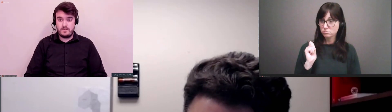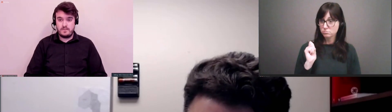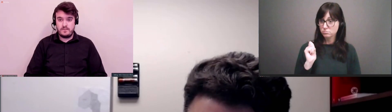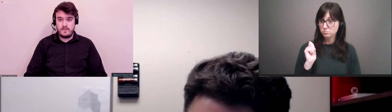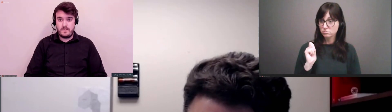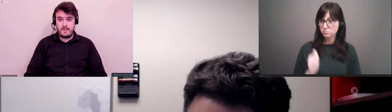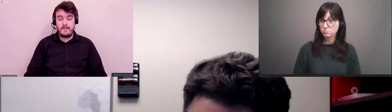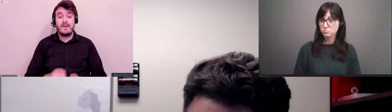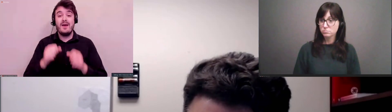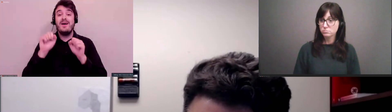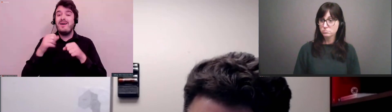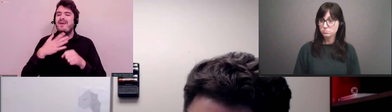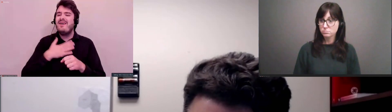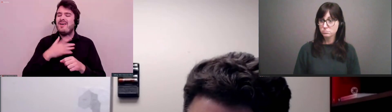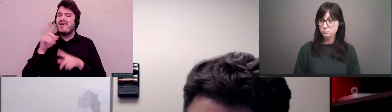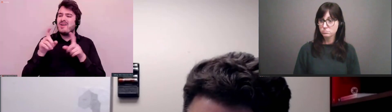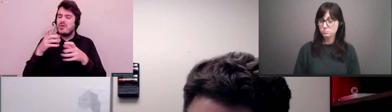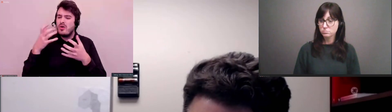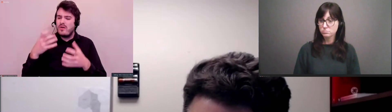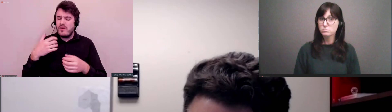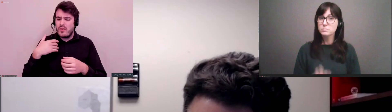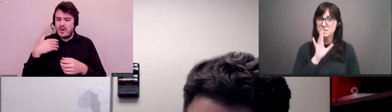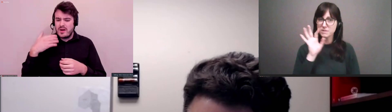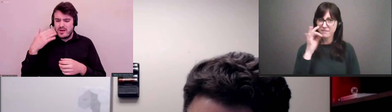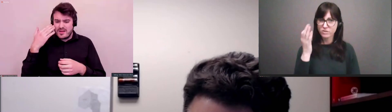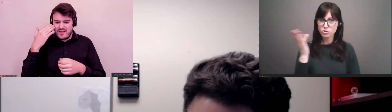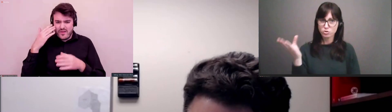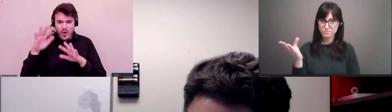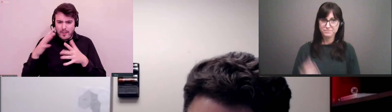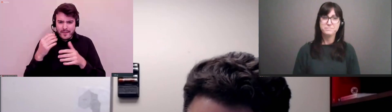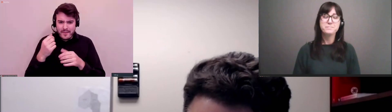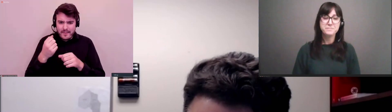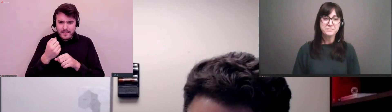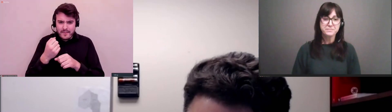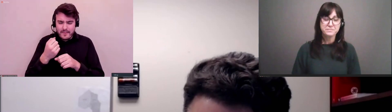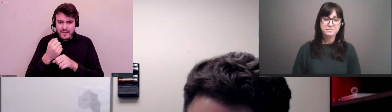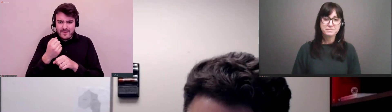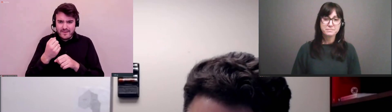Oui, notre question, c'est est-ce que vous pouvez expliquer la situation à l'hôpital Montfort et comment vous faites pour mener?